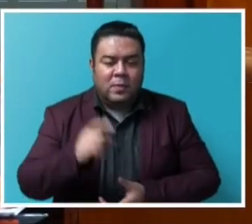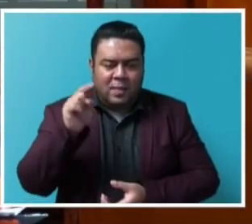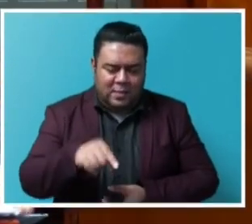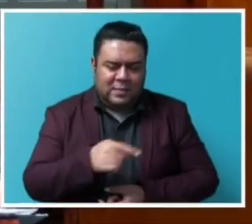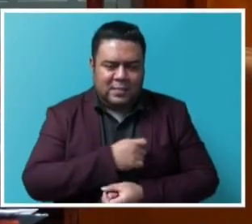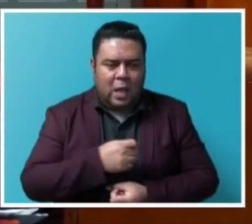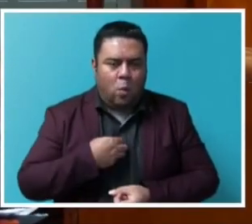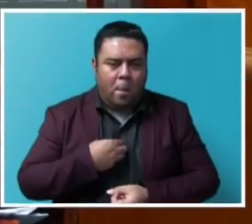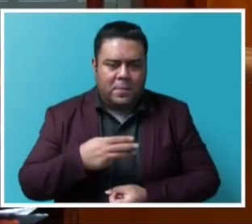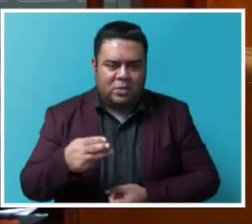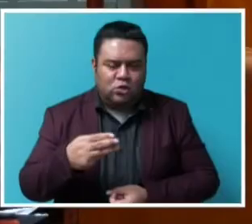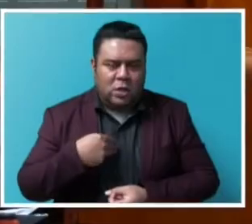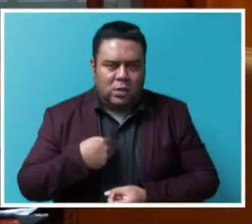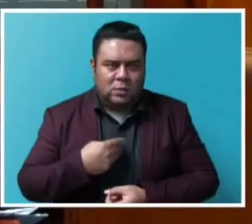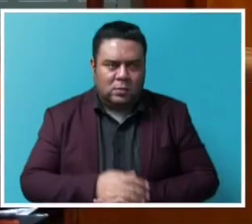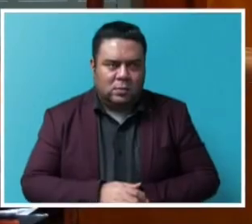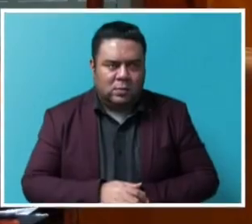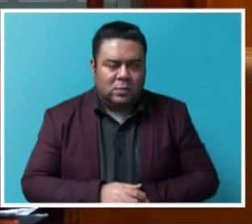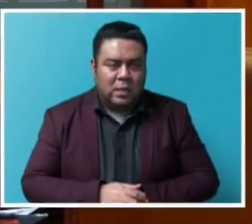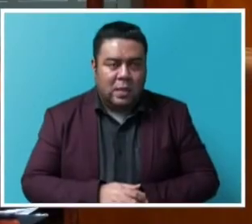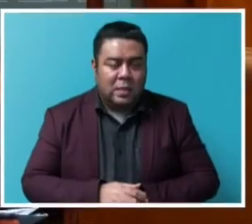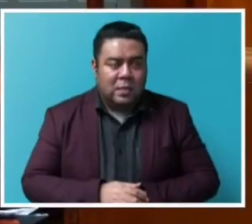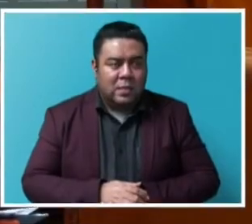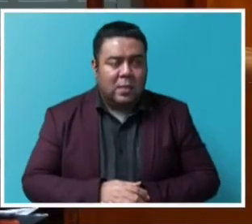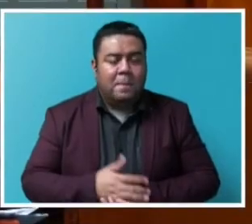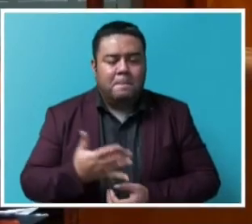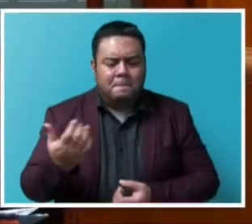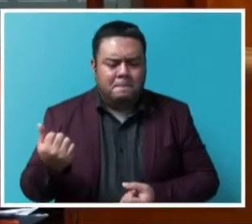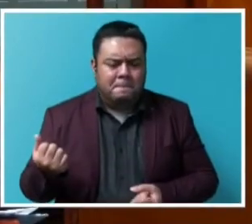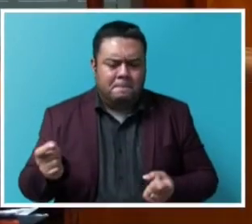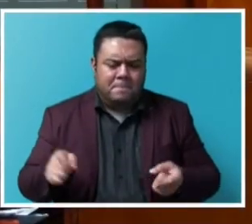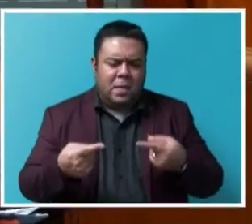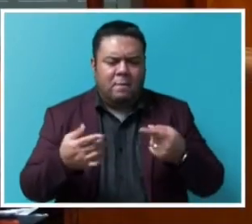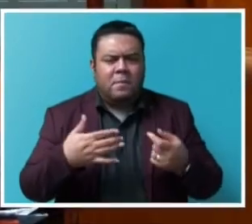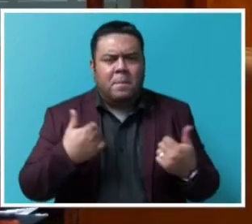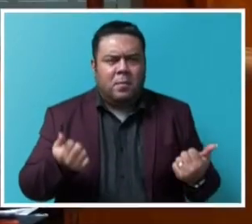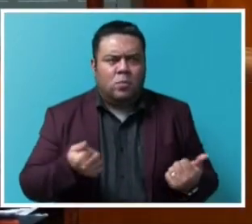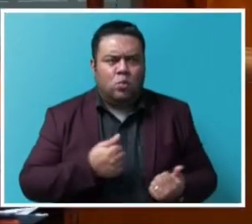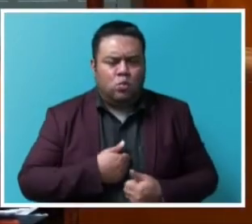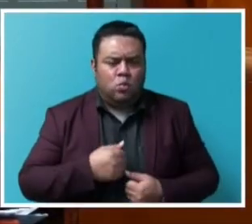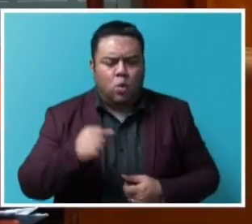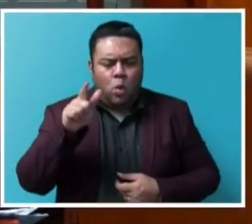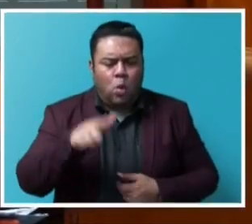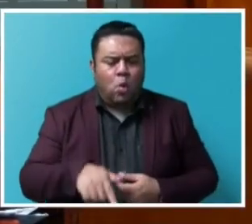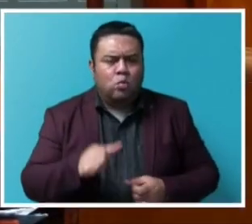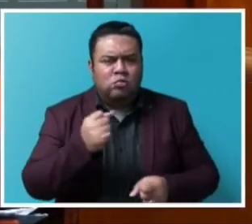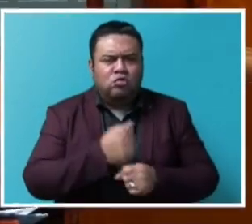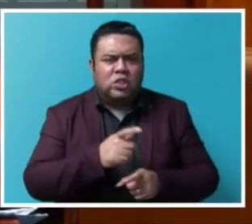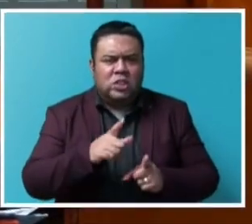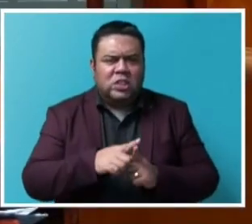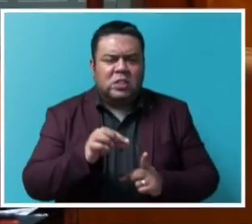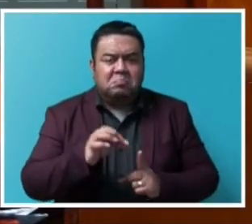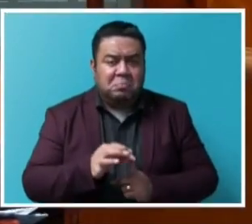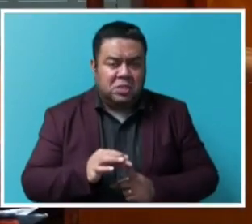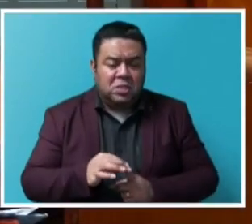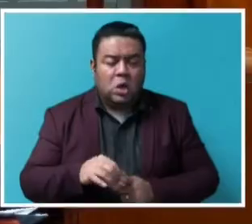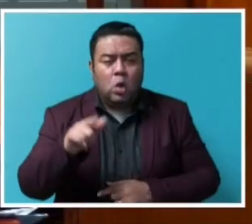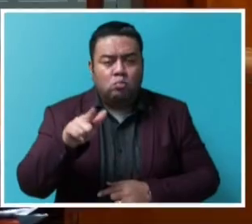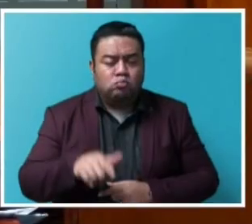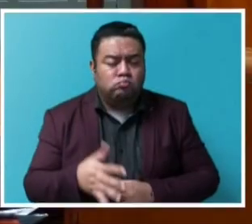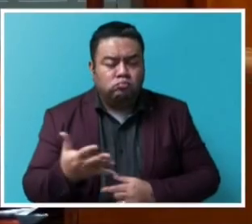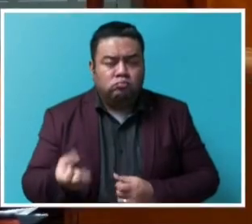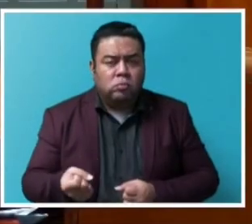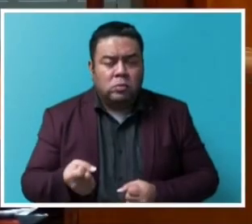mission. The enemy wears many uniforms: low GDP, a lack of industry and